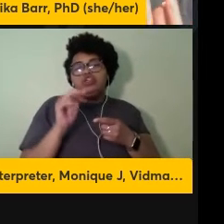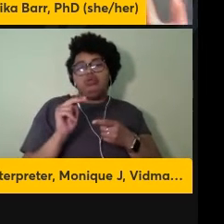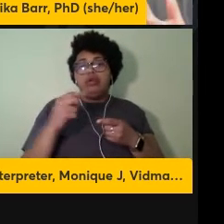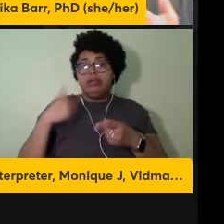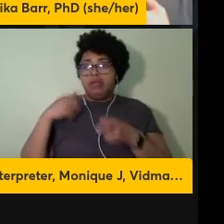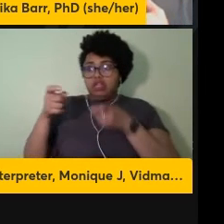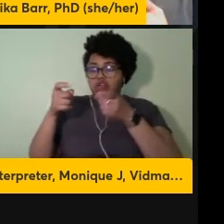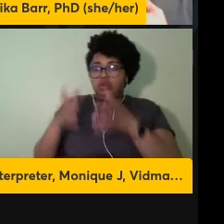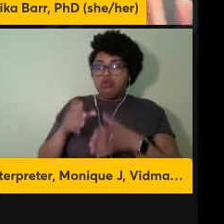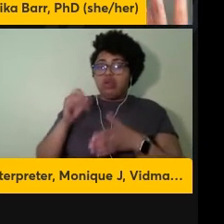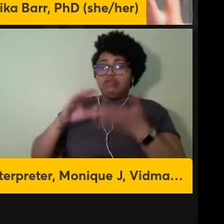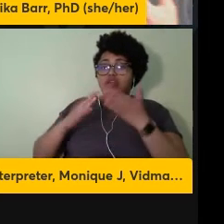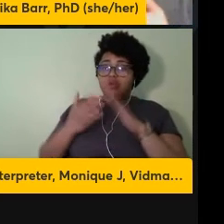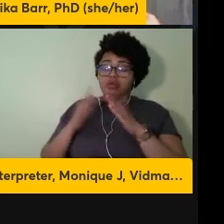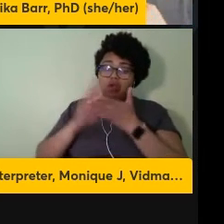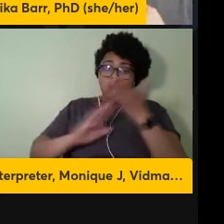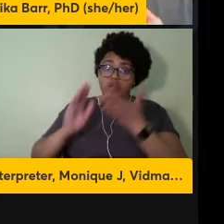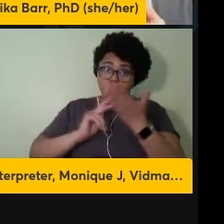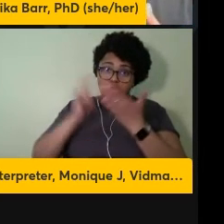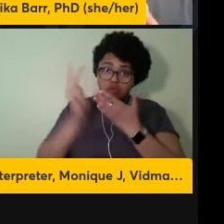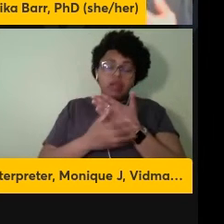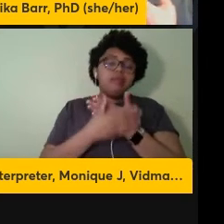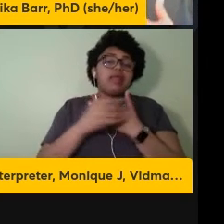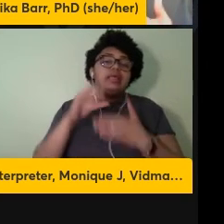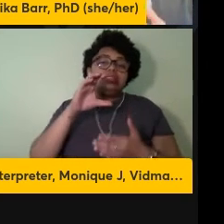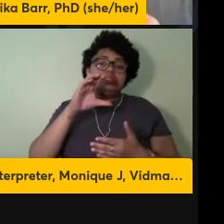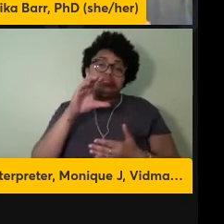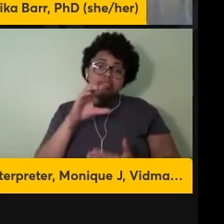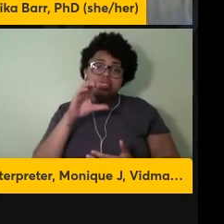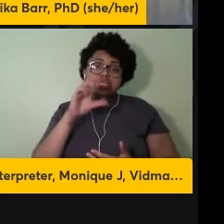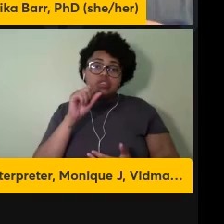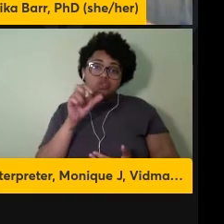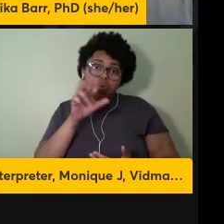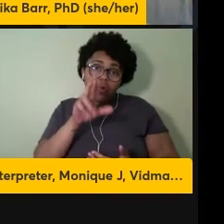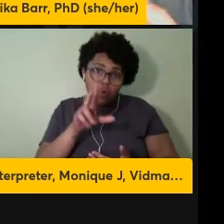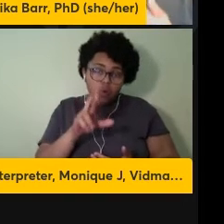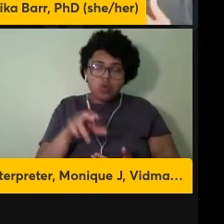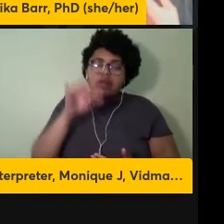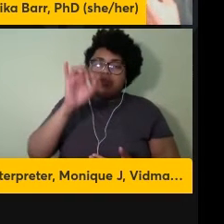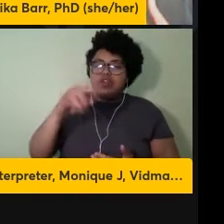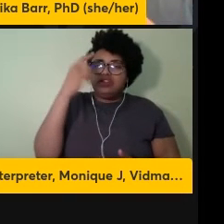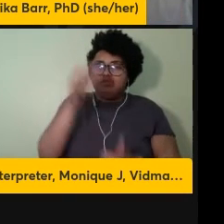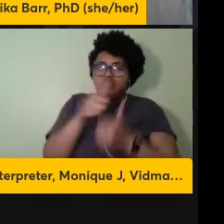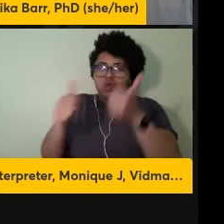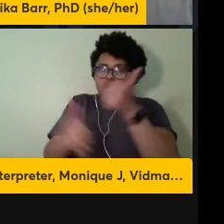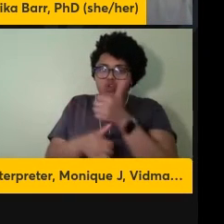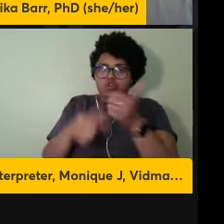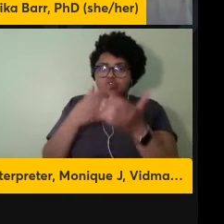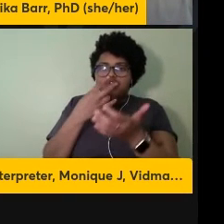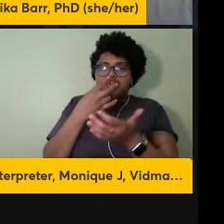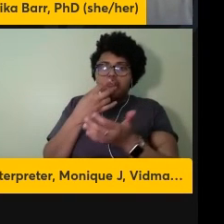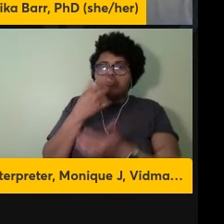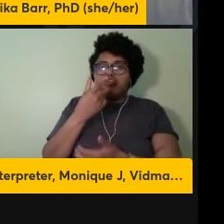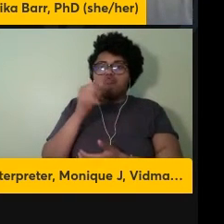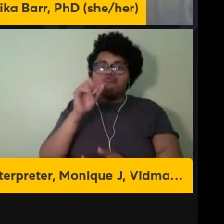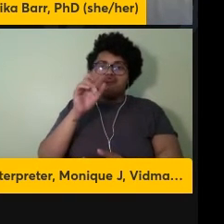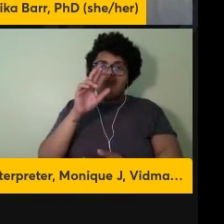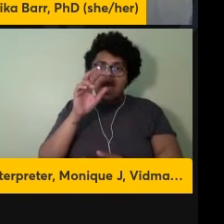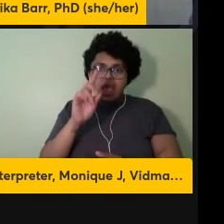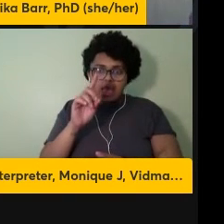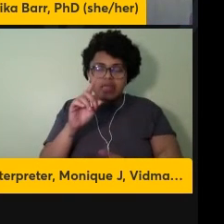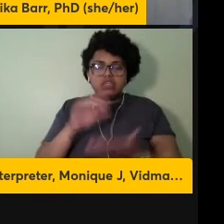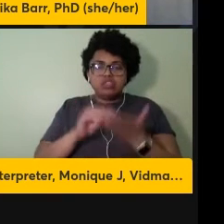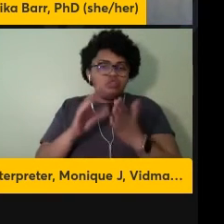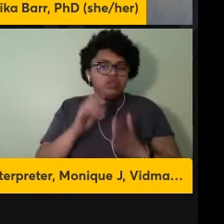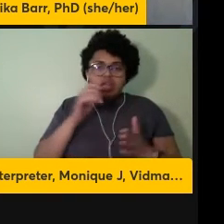of the community college program as well as CSOR, which is for undergraduate students who haven't really had an opportunity to conduct